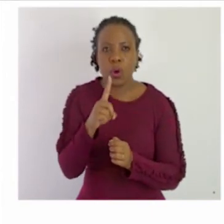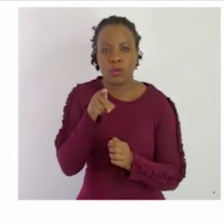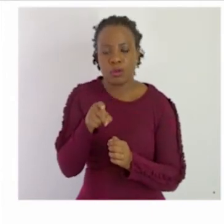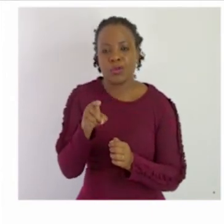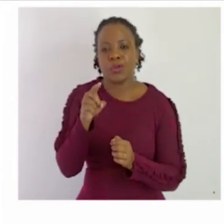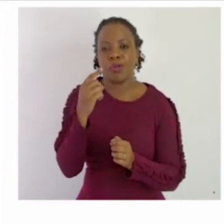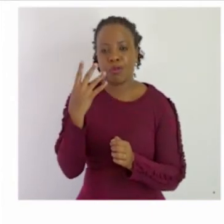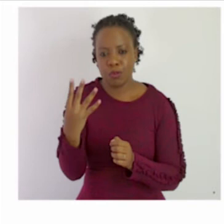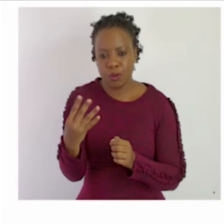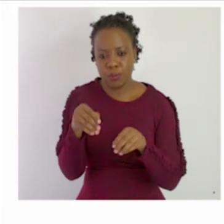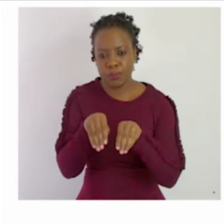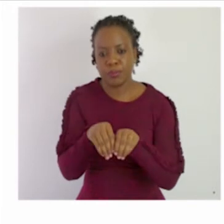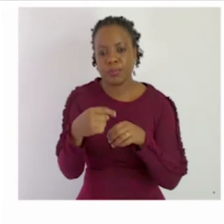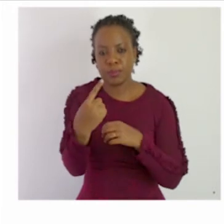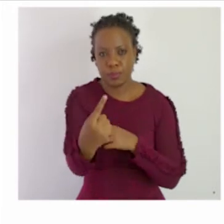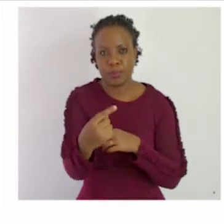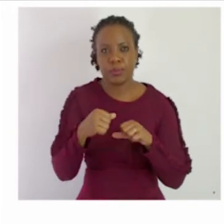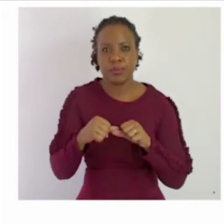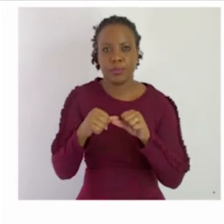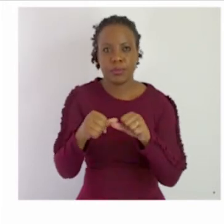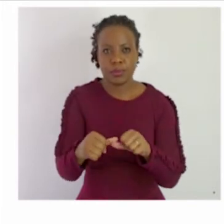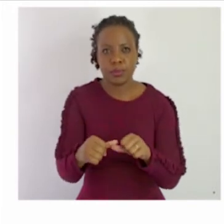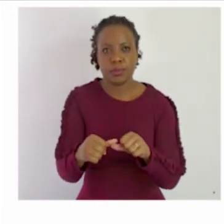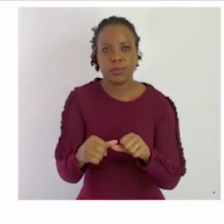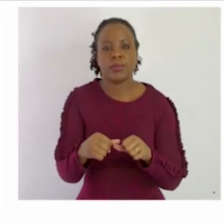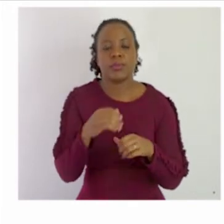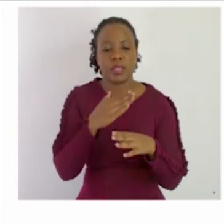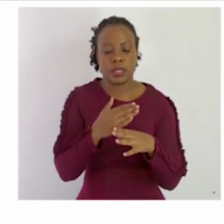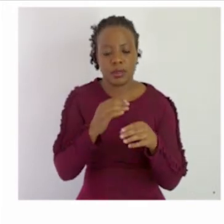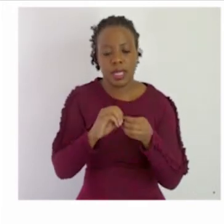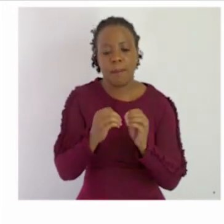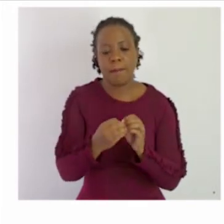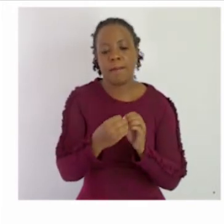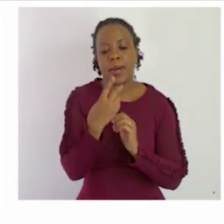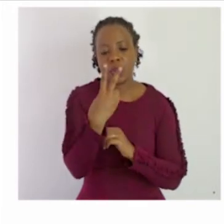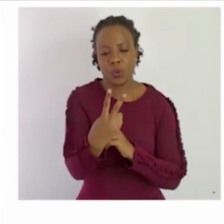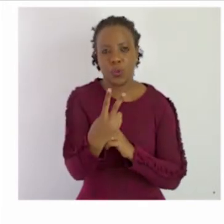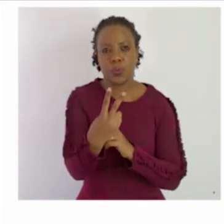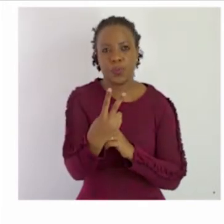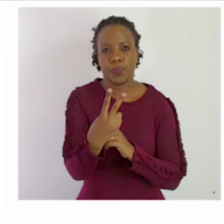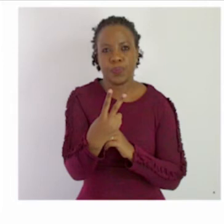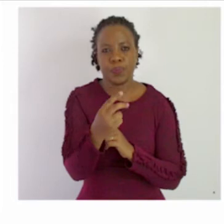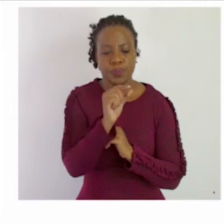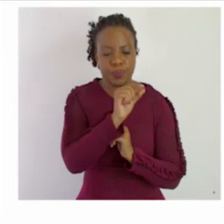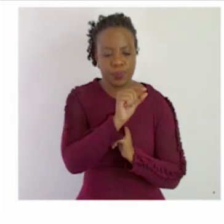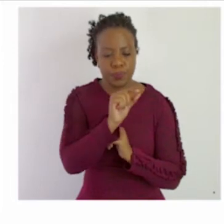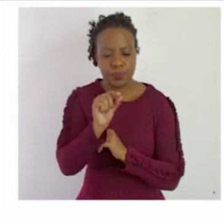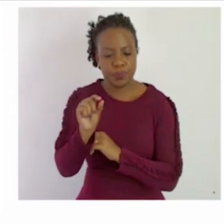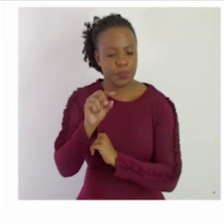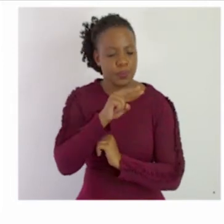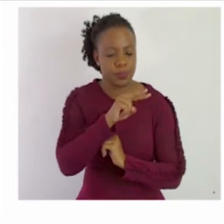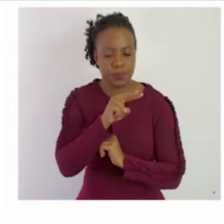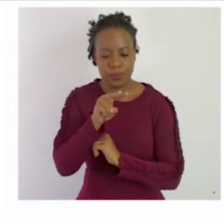own. Let's quickly move on to activity 2. Underline the abstract noun